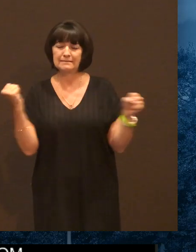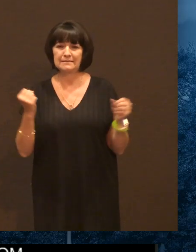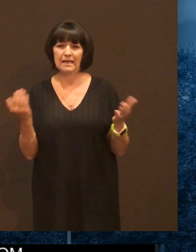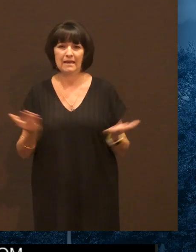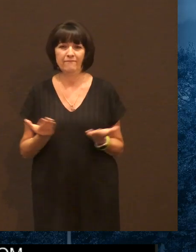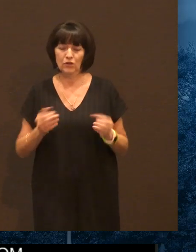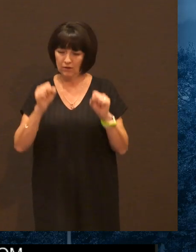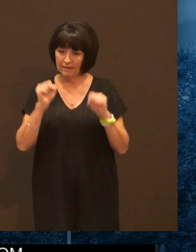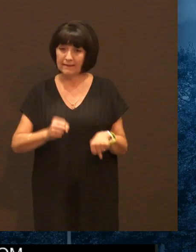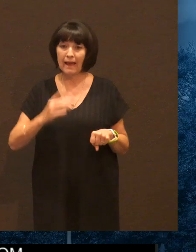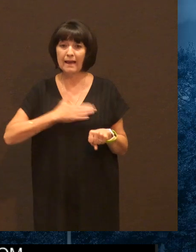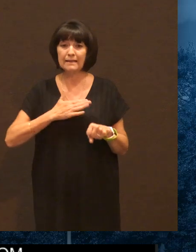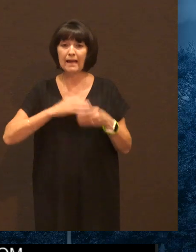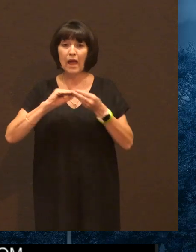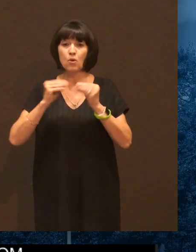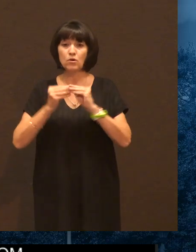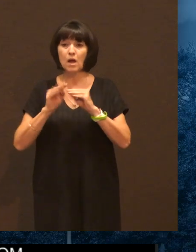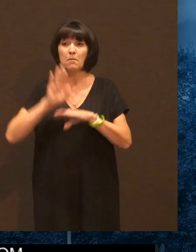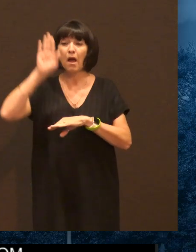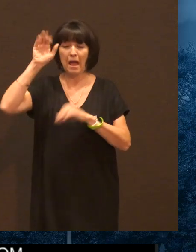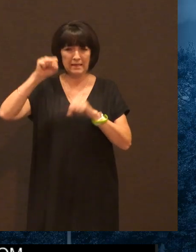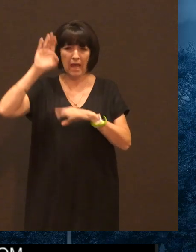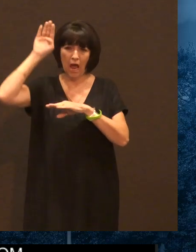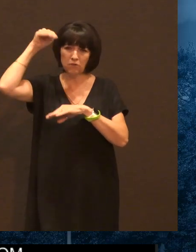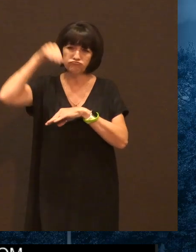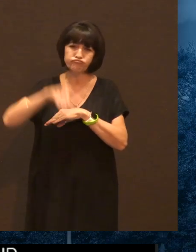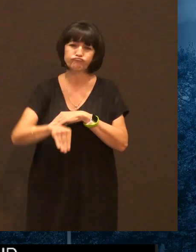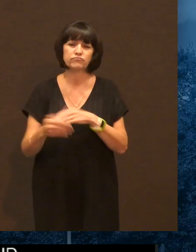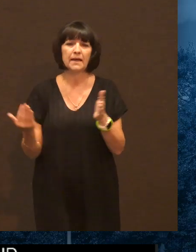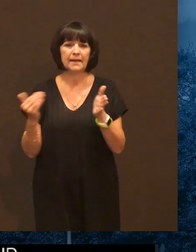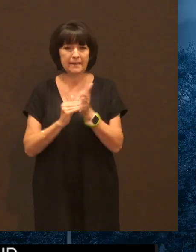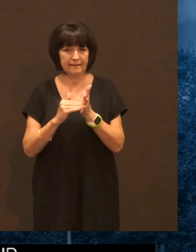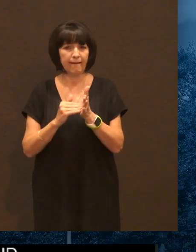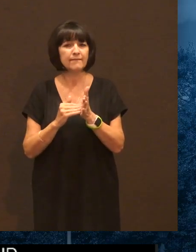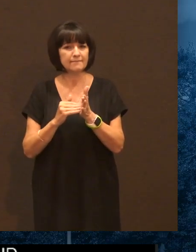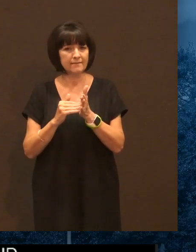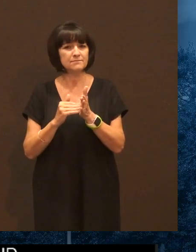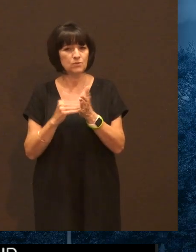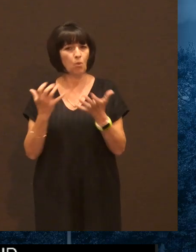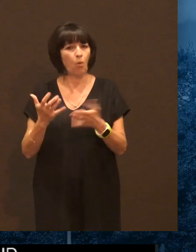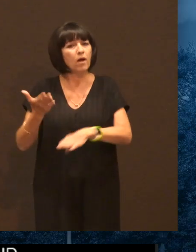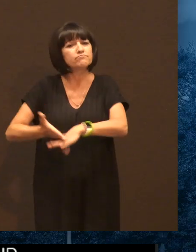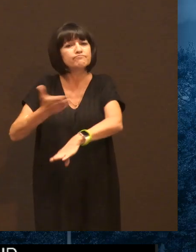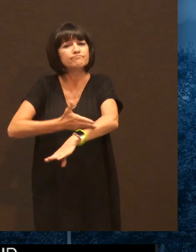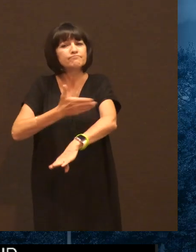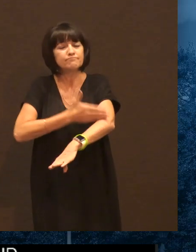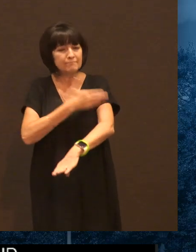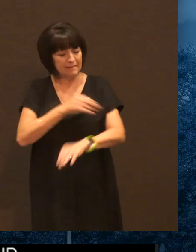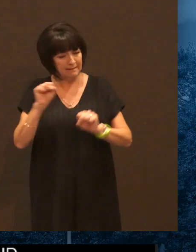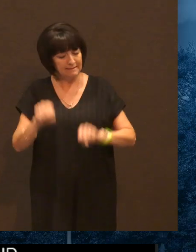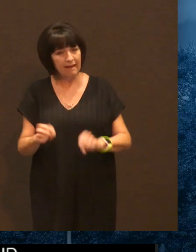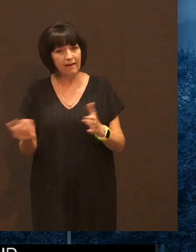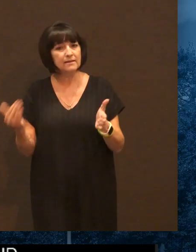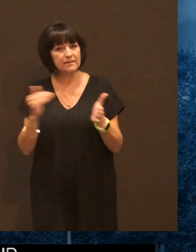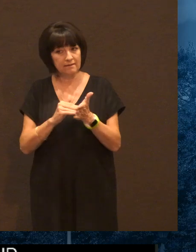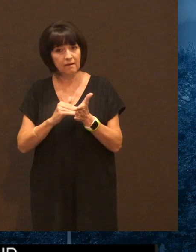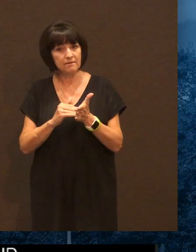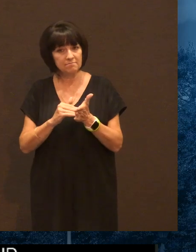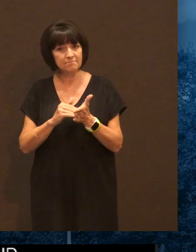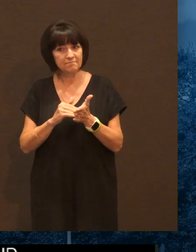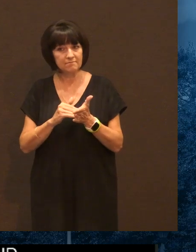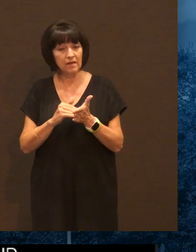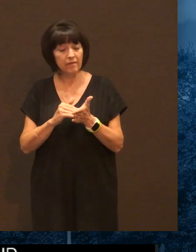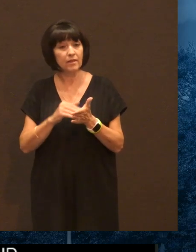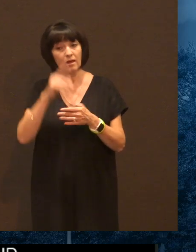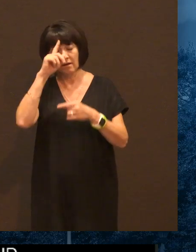month, 2 months ago, and be in a position where we can send our kids back to school for in-person instruction. So